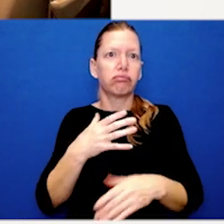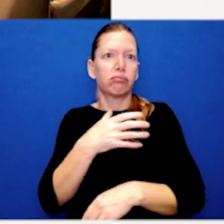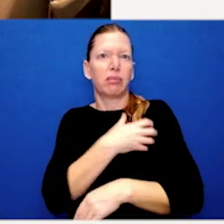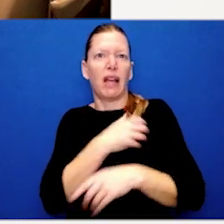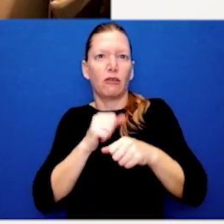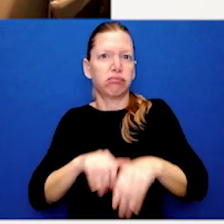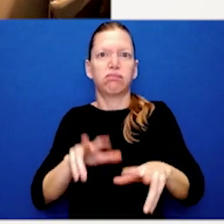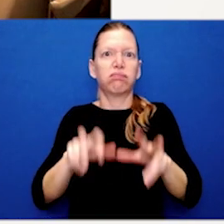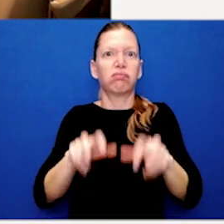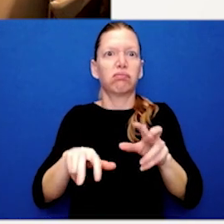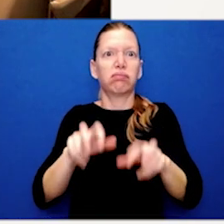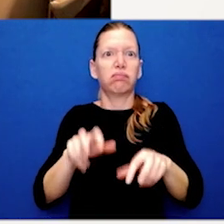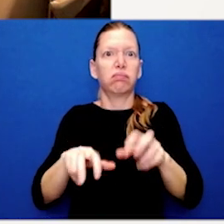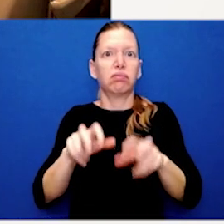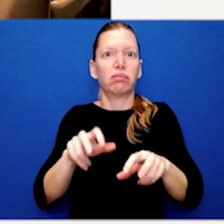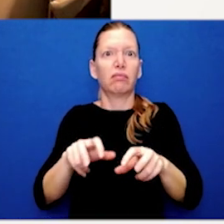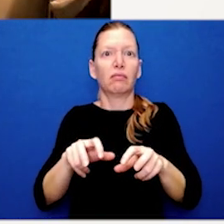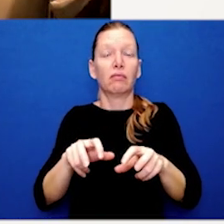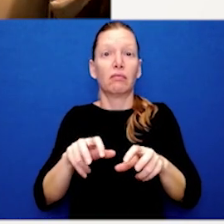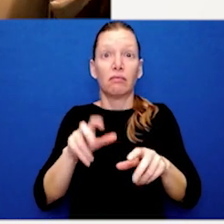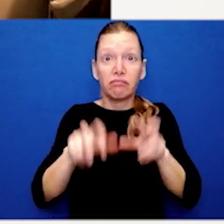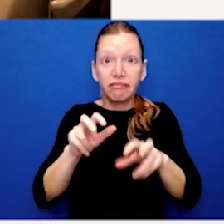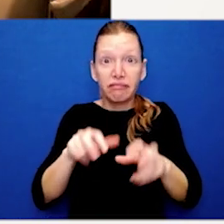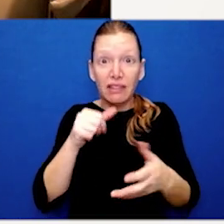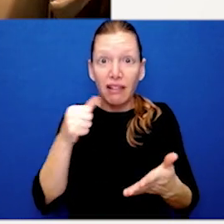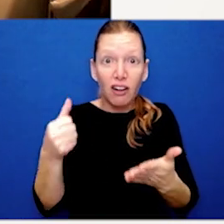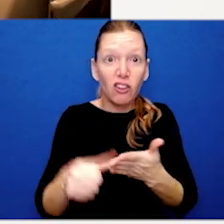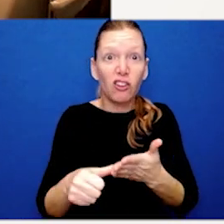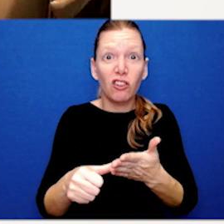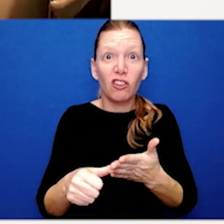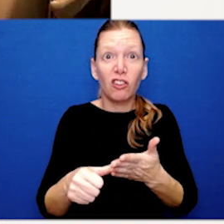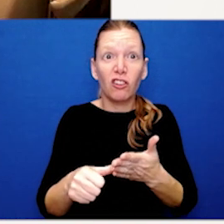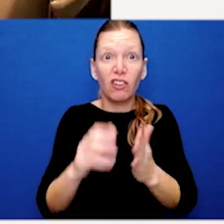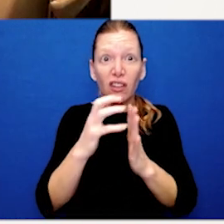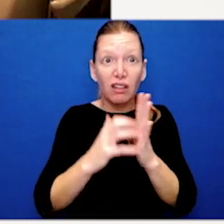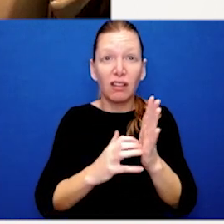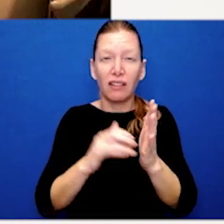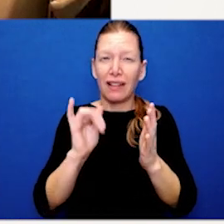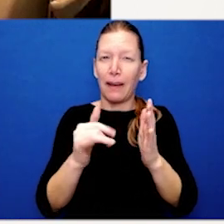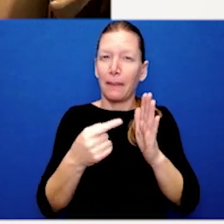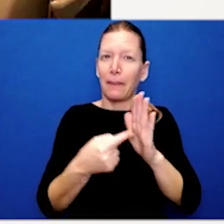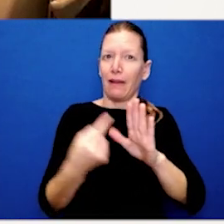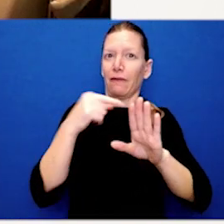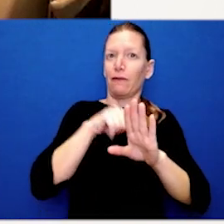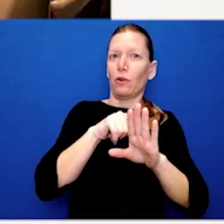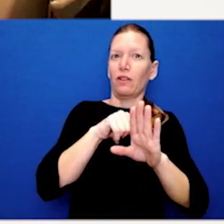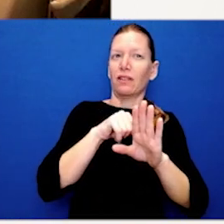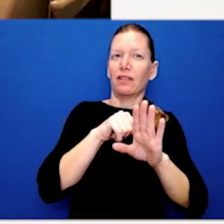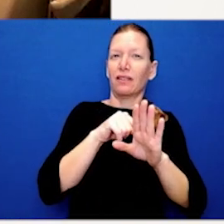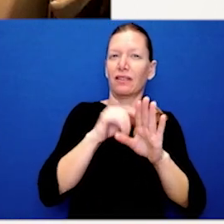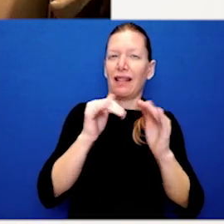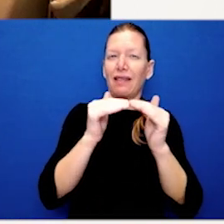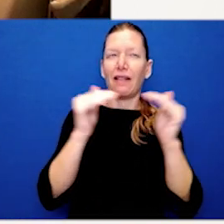power spread through his feet and tapping, right? He wrote a letter. That's the metaphor, right?